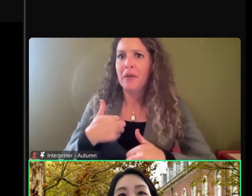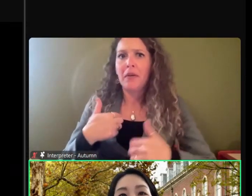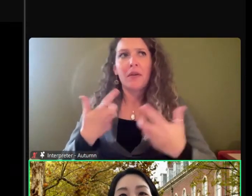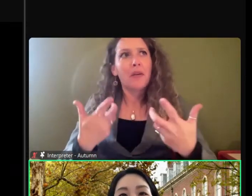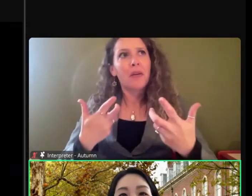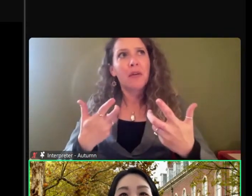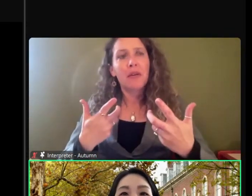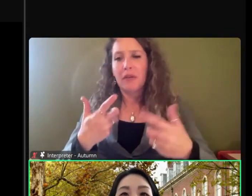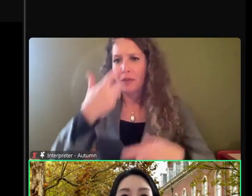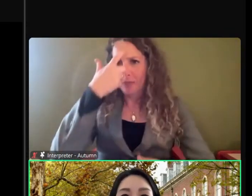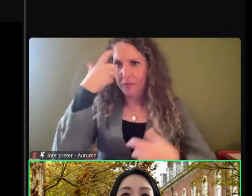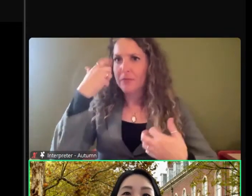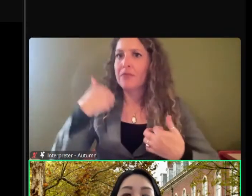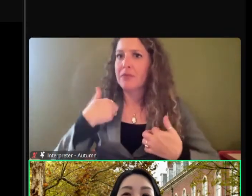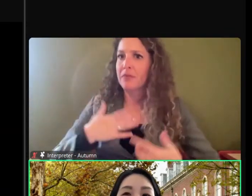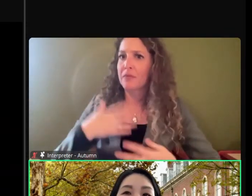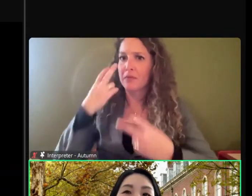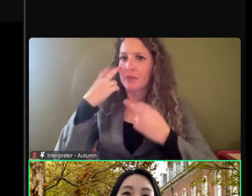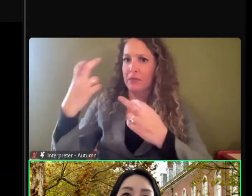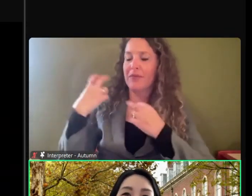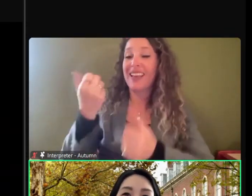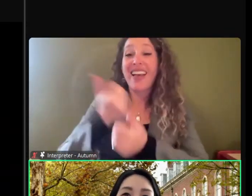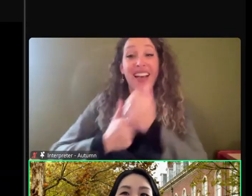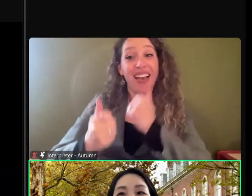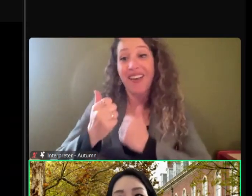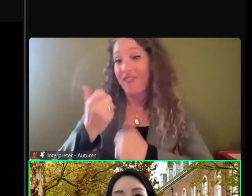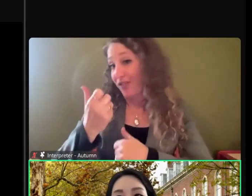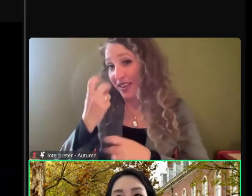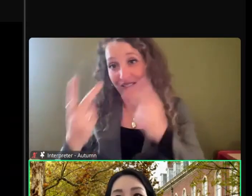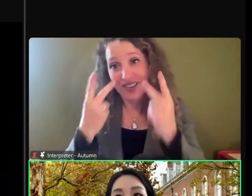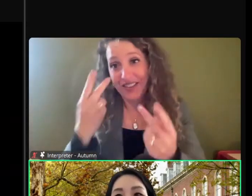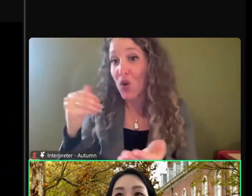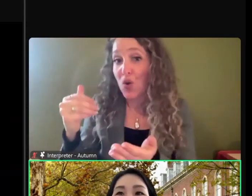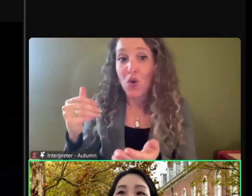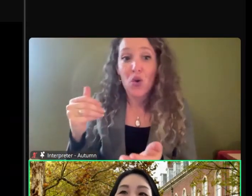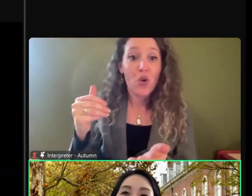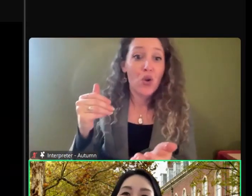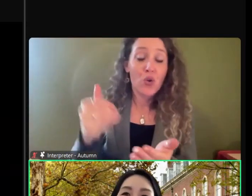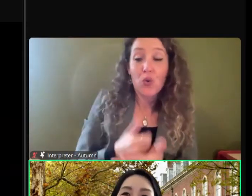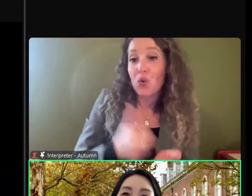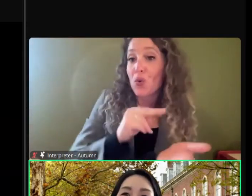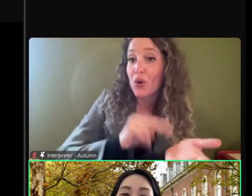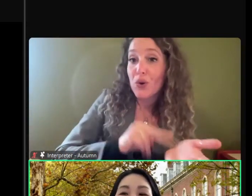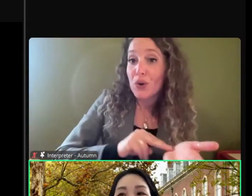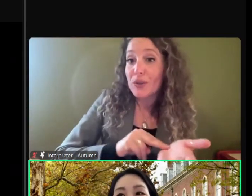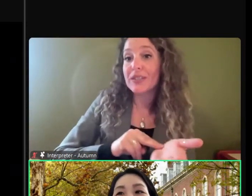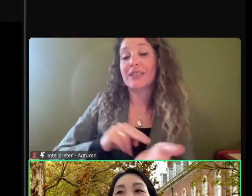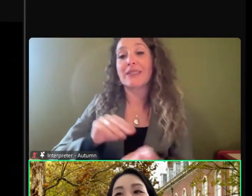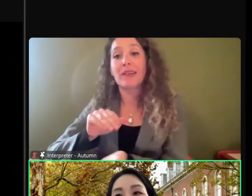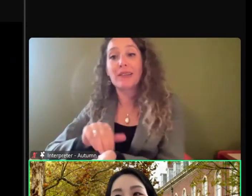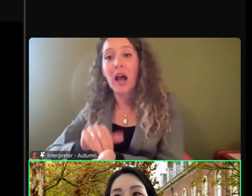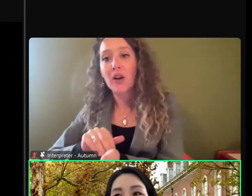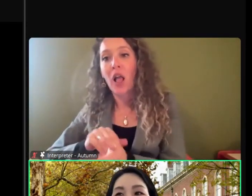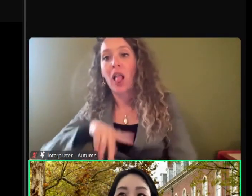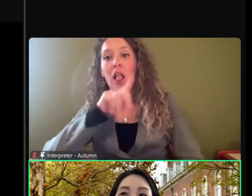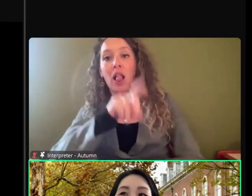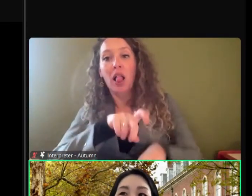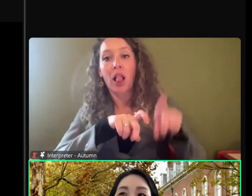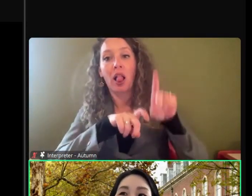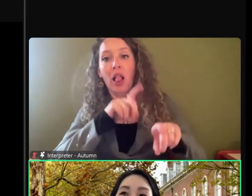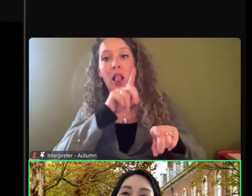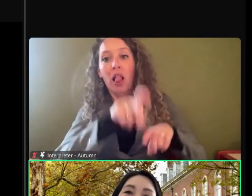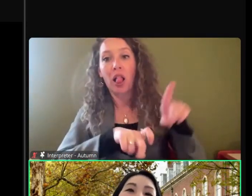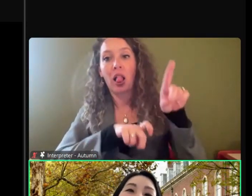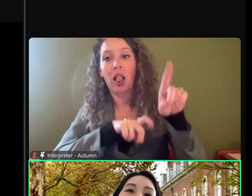First, at nearly every visit, new nurses and doctors asked my husband the same repetitive